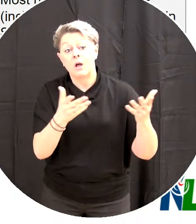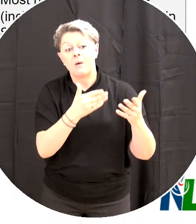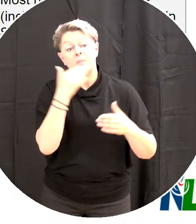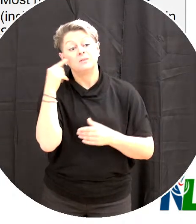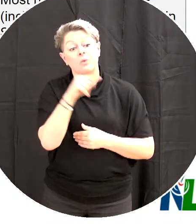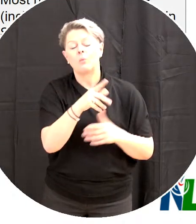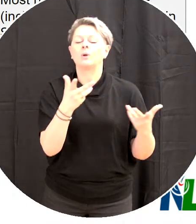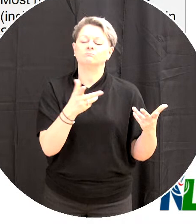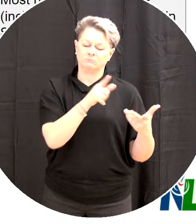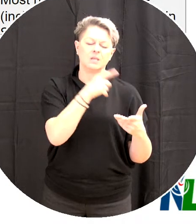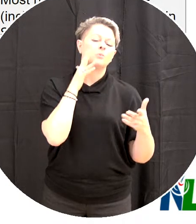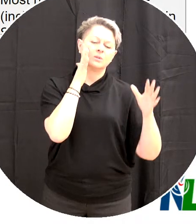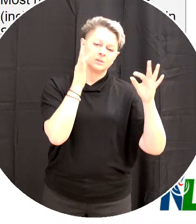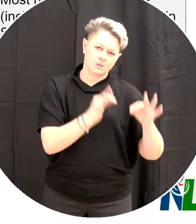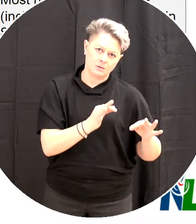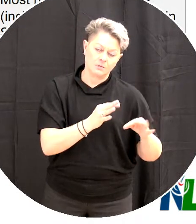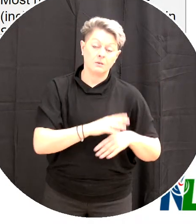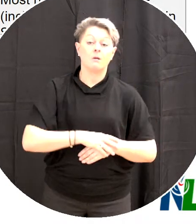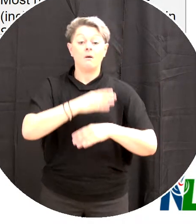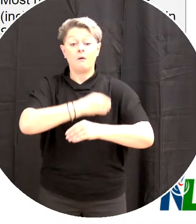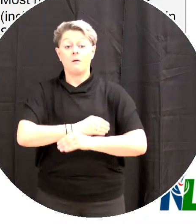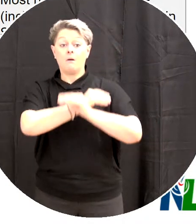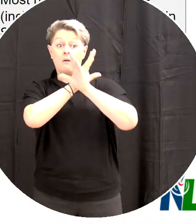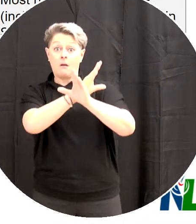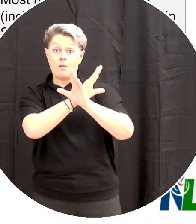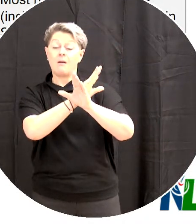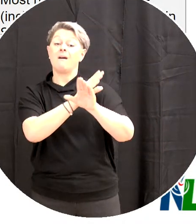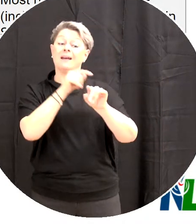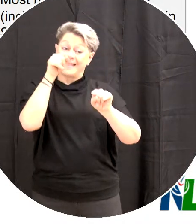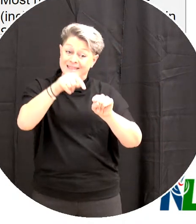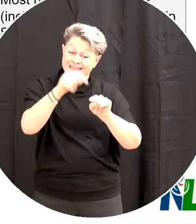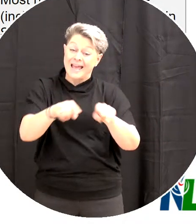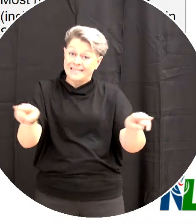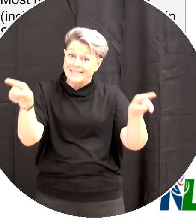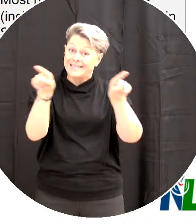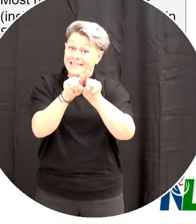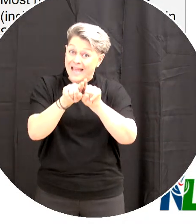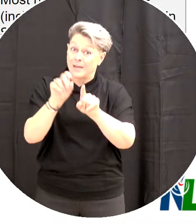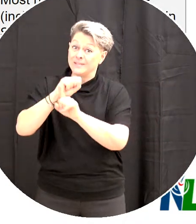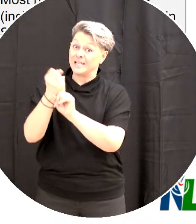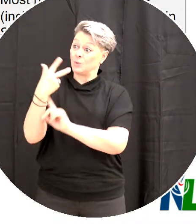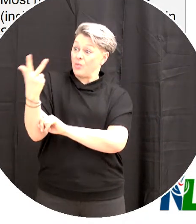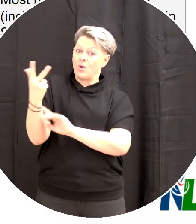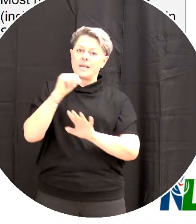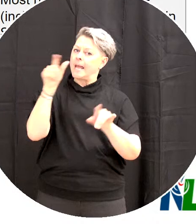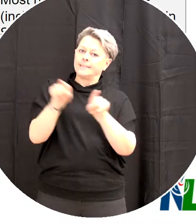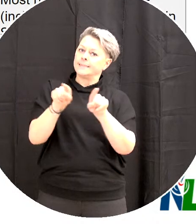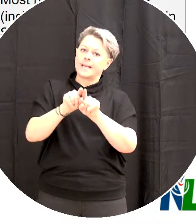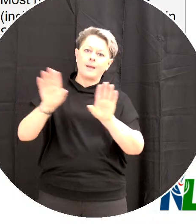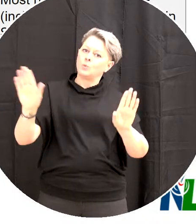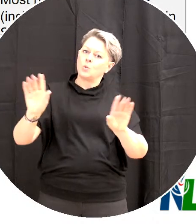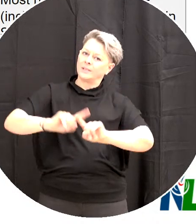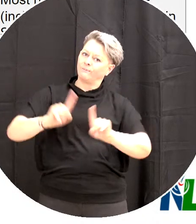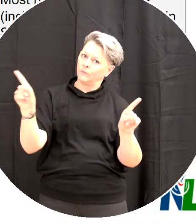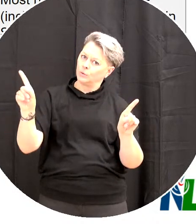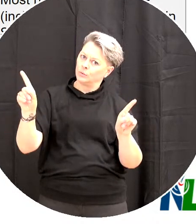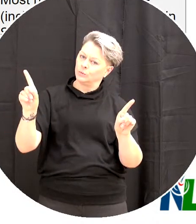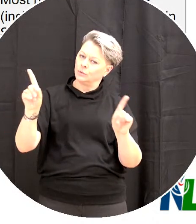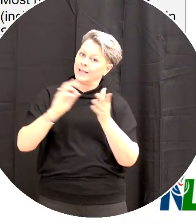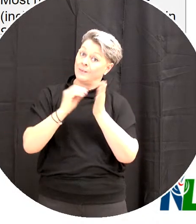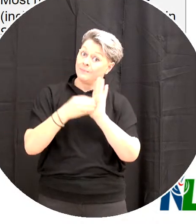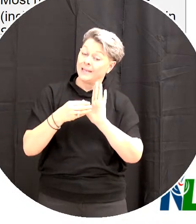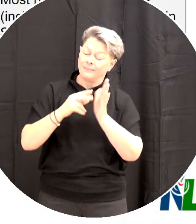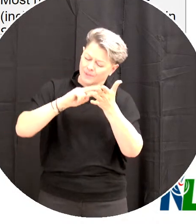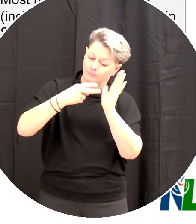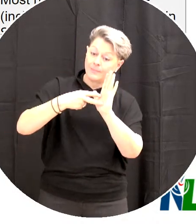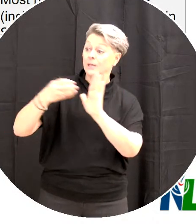online instruction will not continue as it did under the full-time Scenario 3 model. Therefore, students cannot opt to